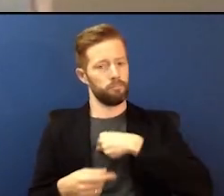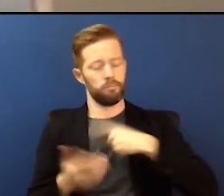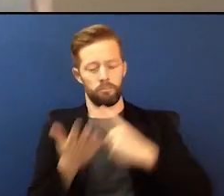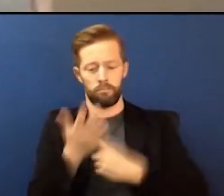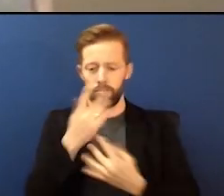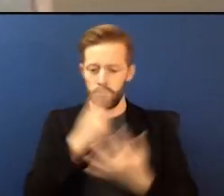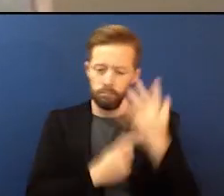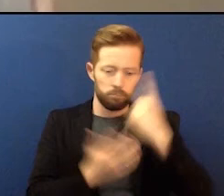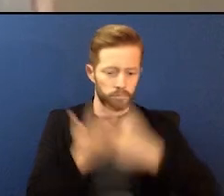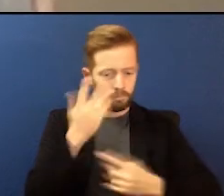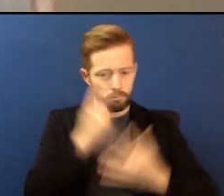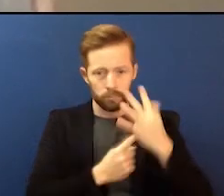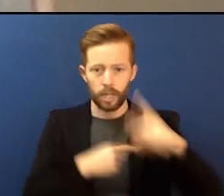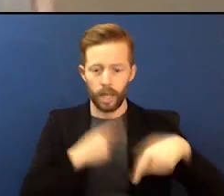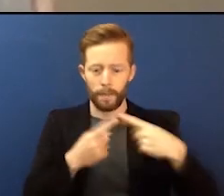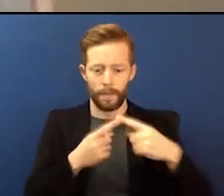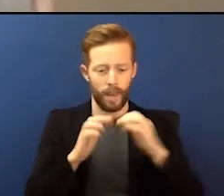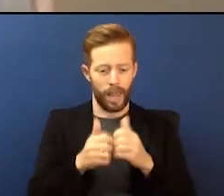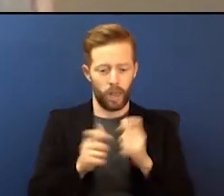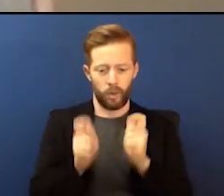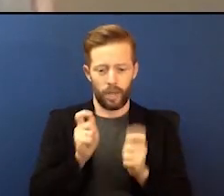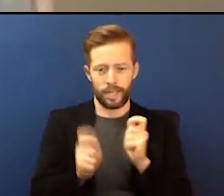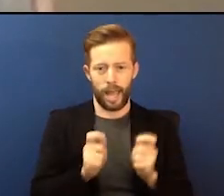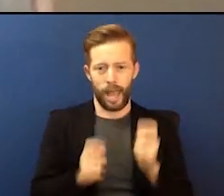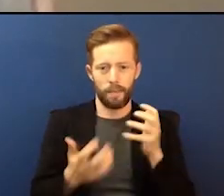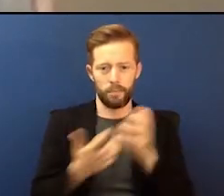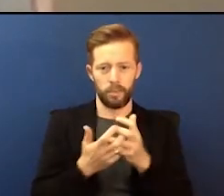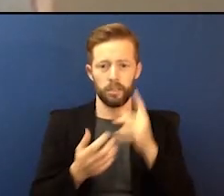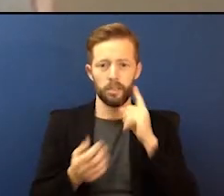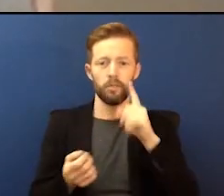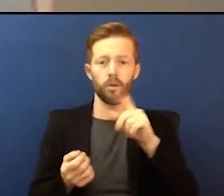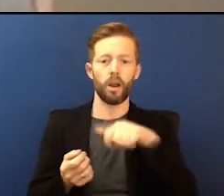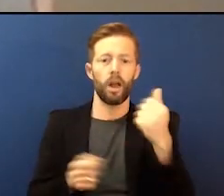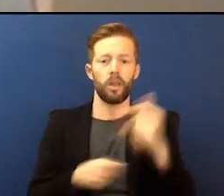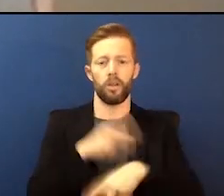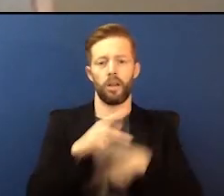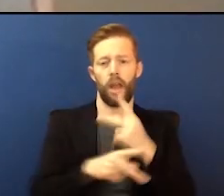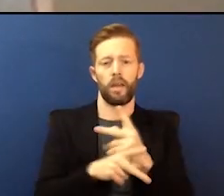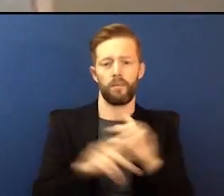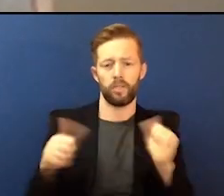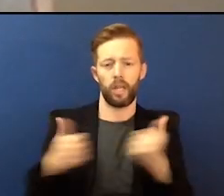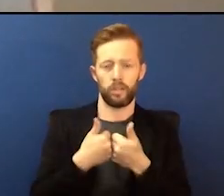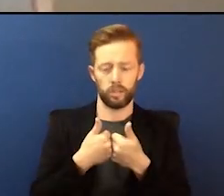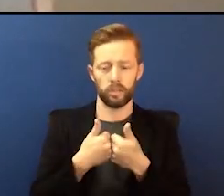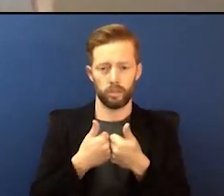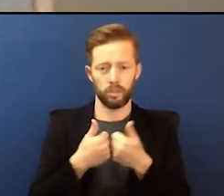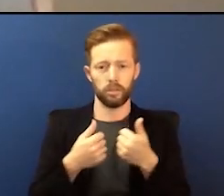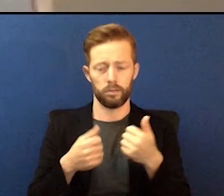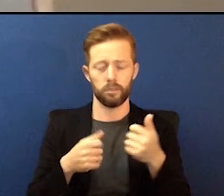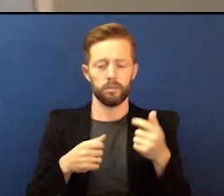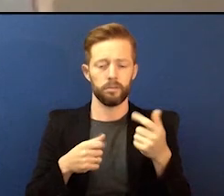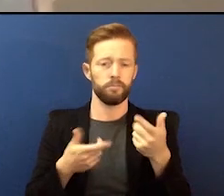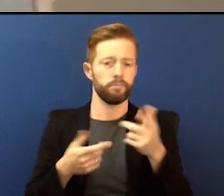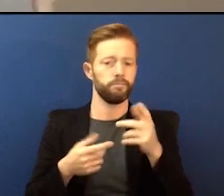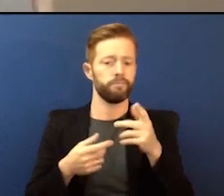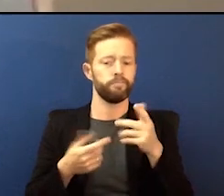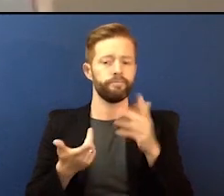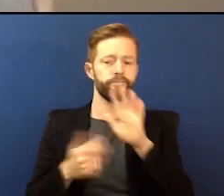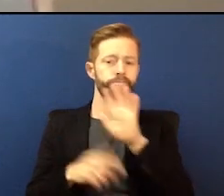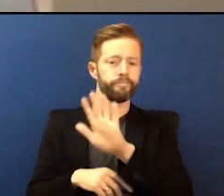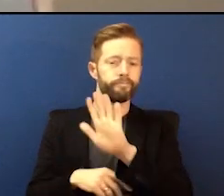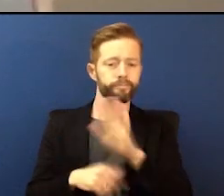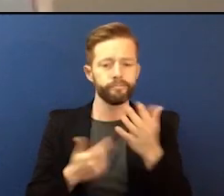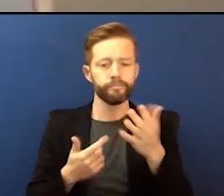of discussions about adaptations for other kinds of challenges that children bring